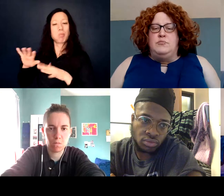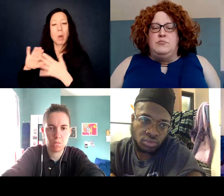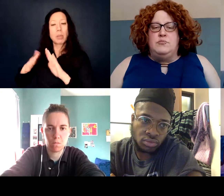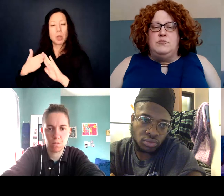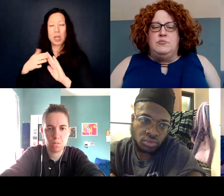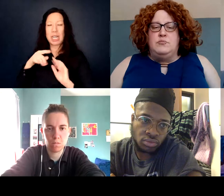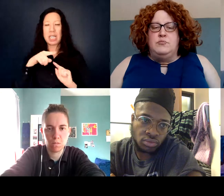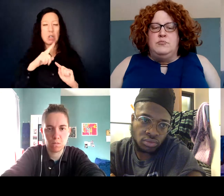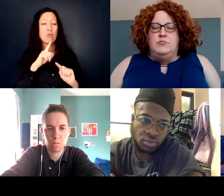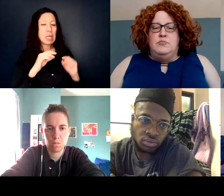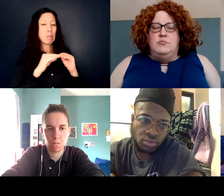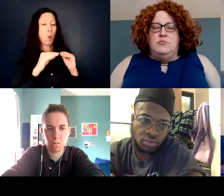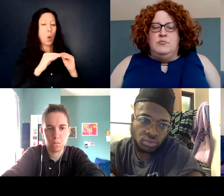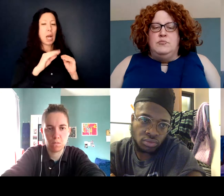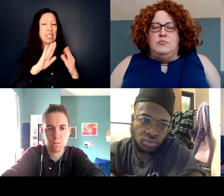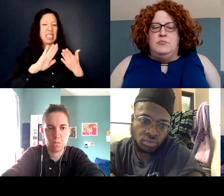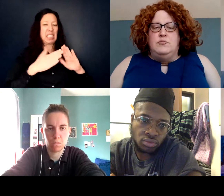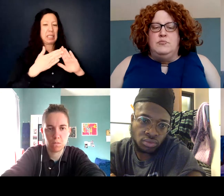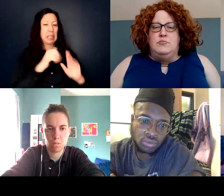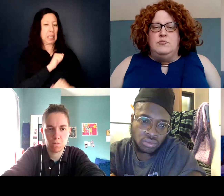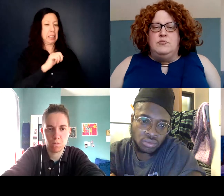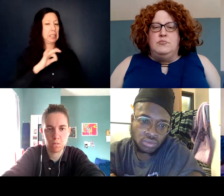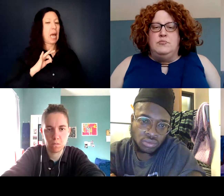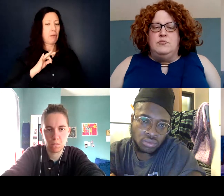So I think asking some kind of